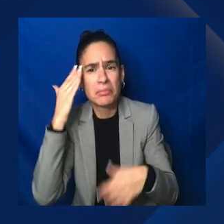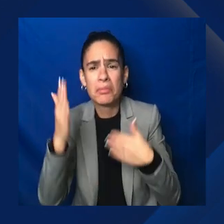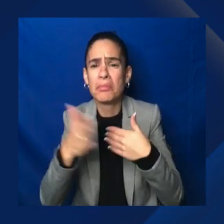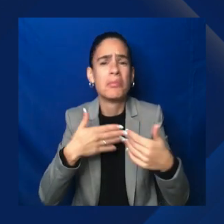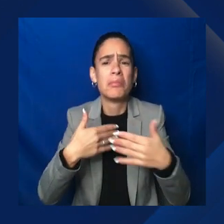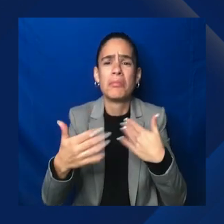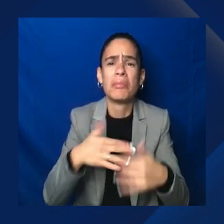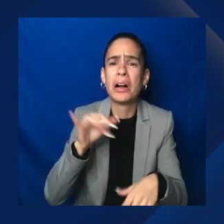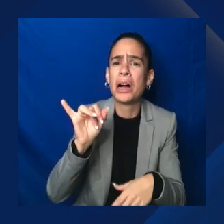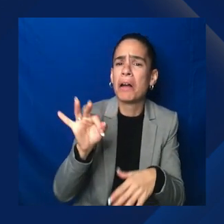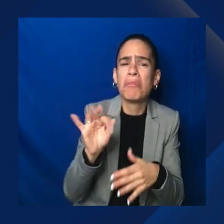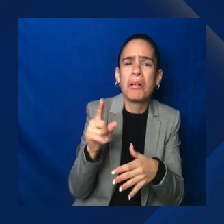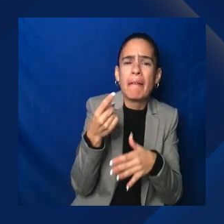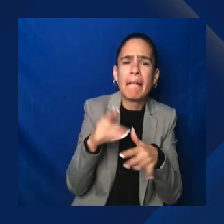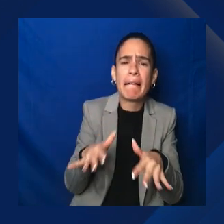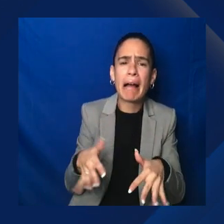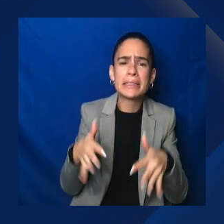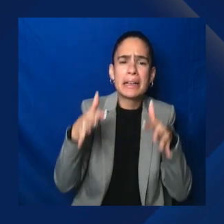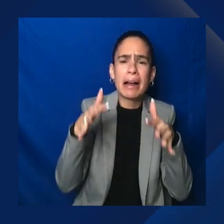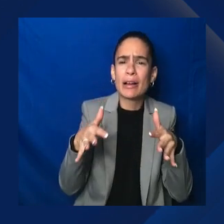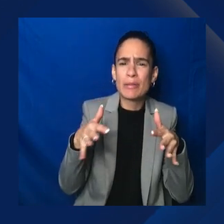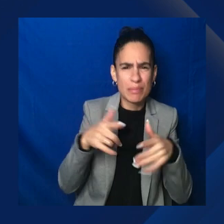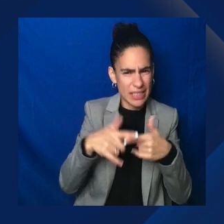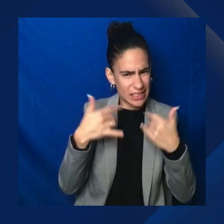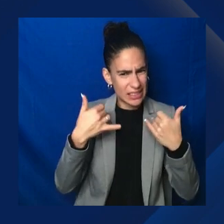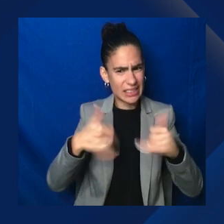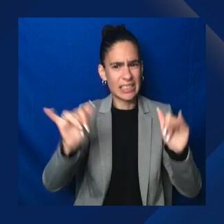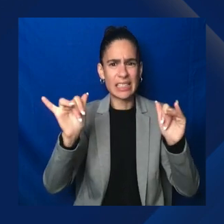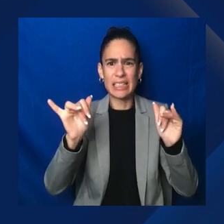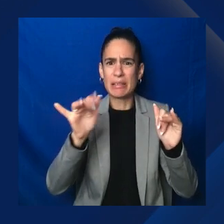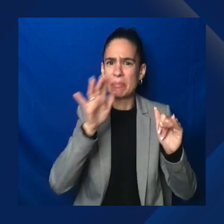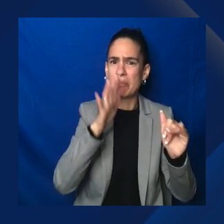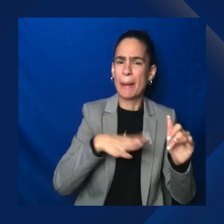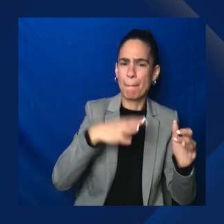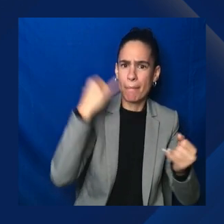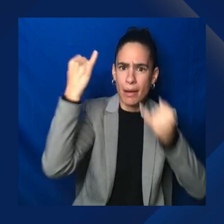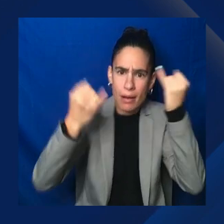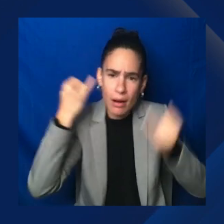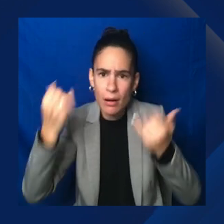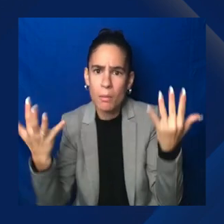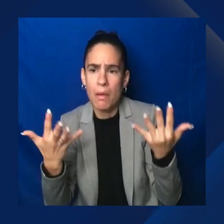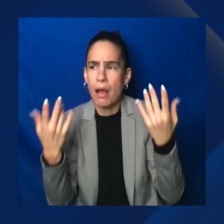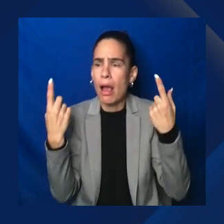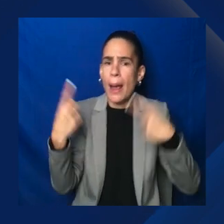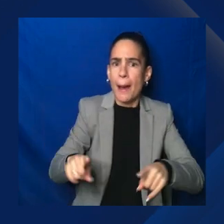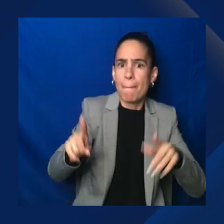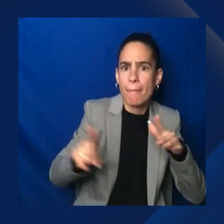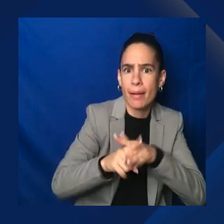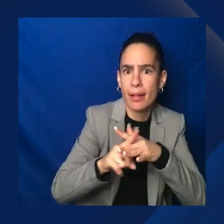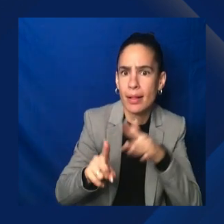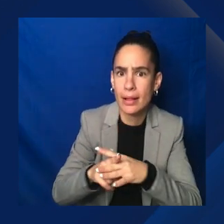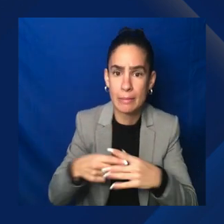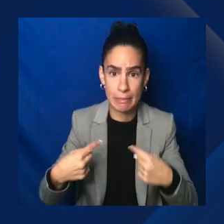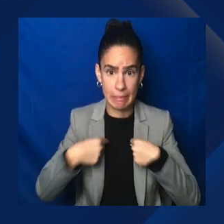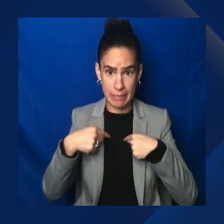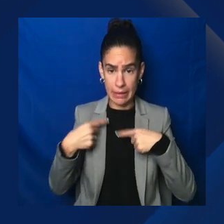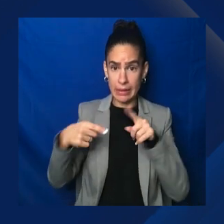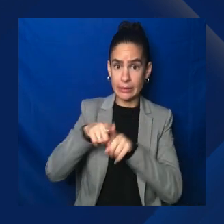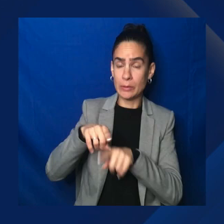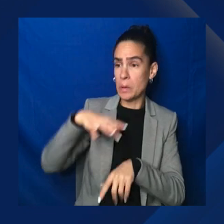scared women out there of what could happen as being an older adult giving birth in a rural